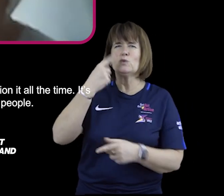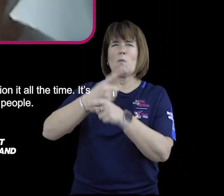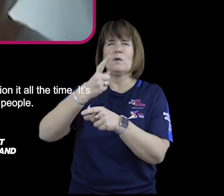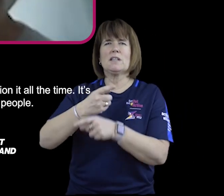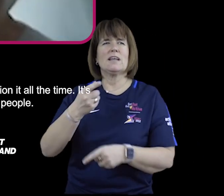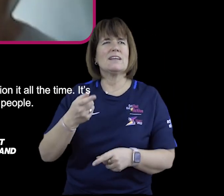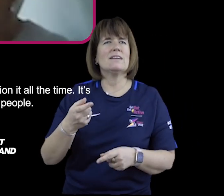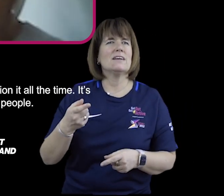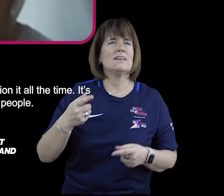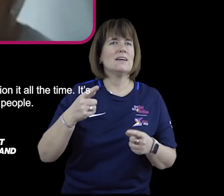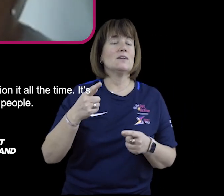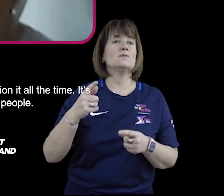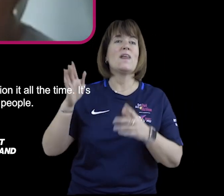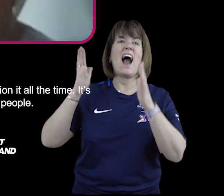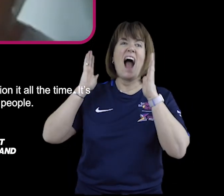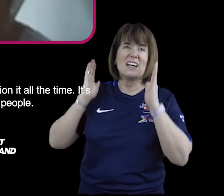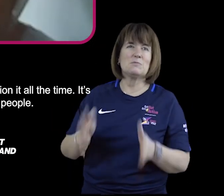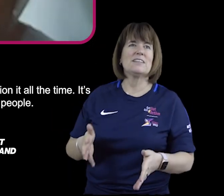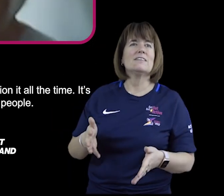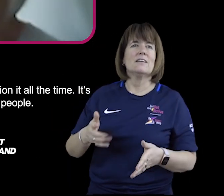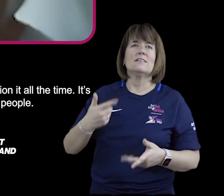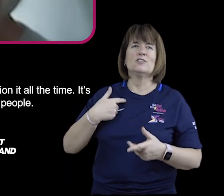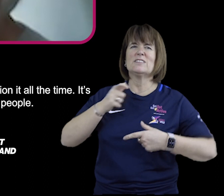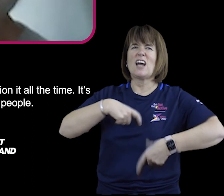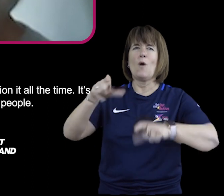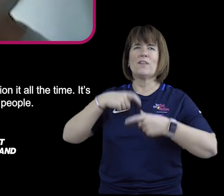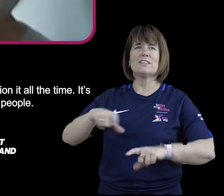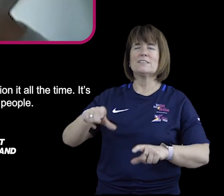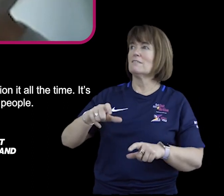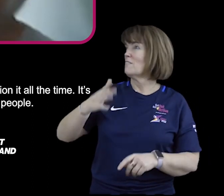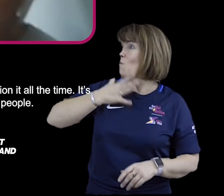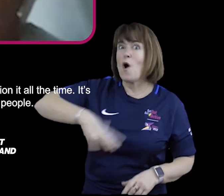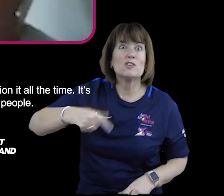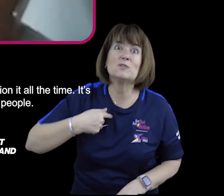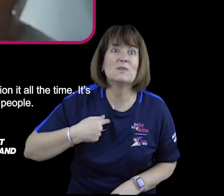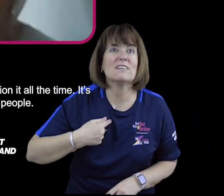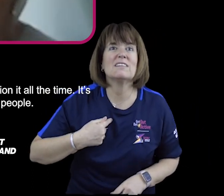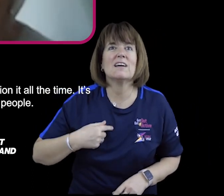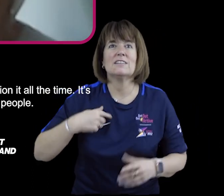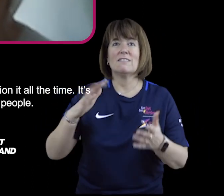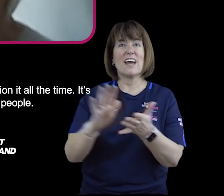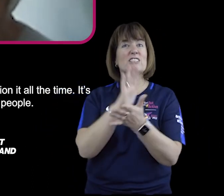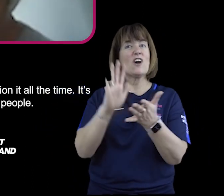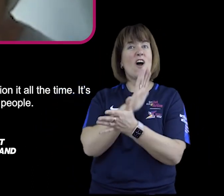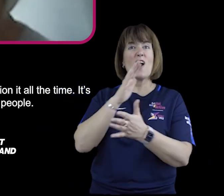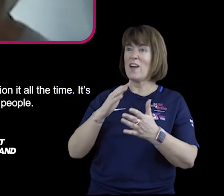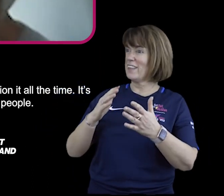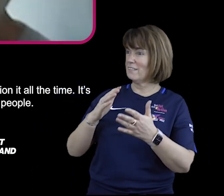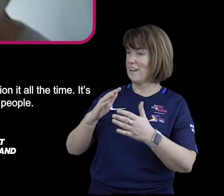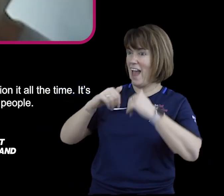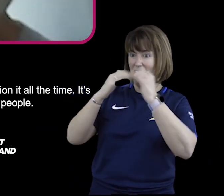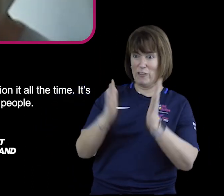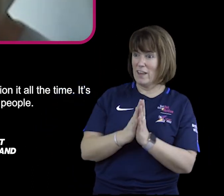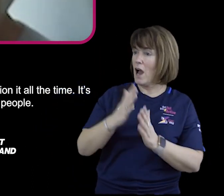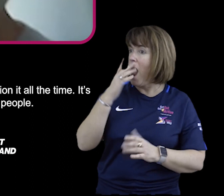mention it all the time. You know, if someone asks me, I just say, yeah, you know, I just get on with what I do. I just enjoy doing